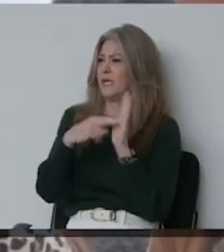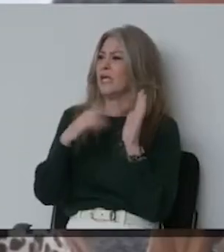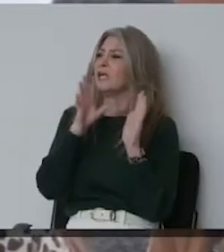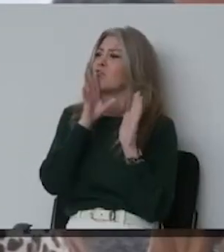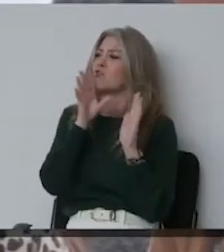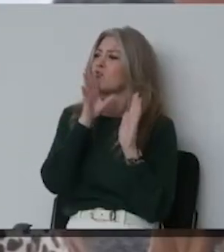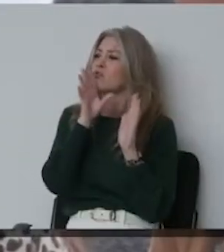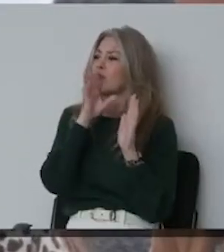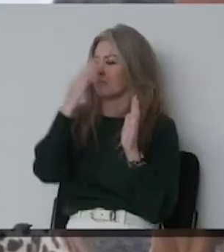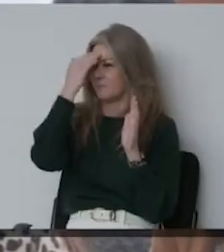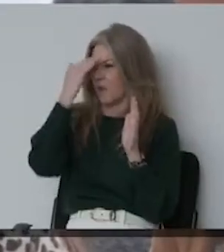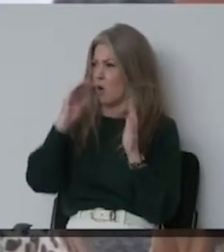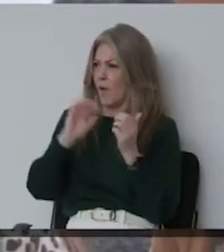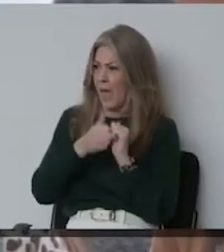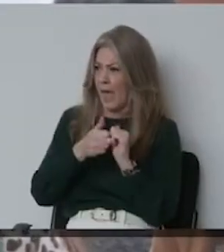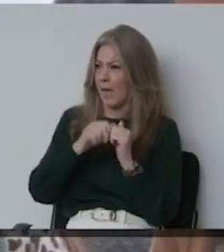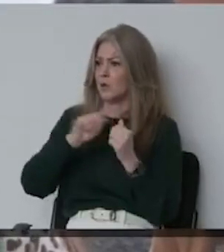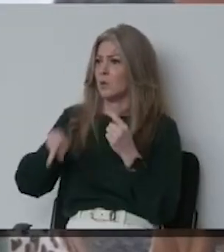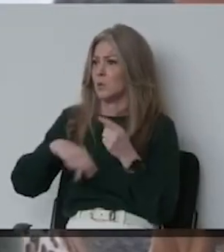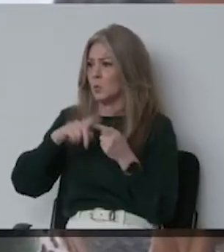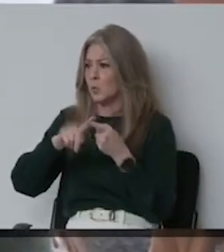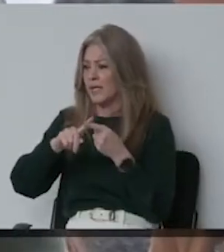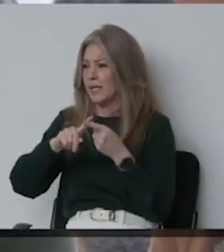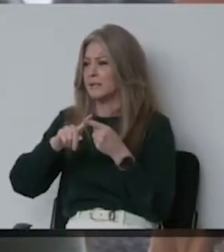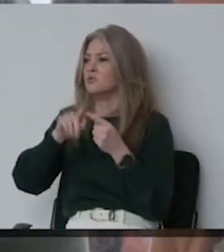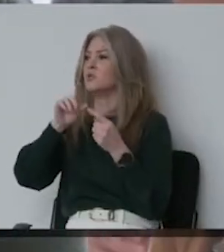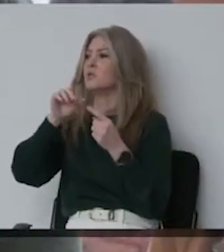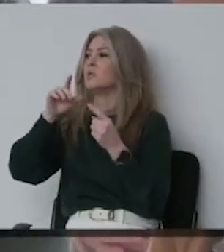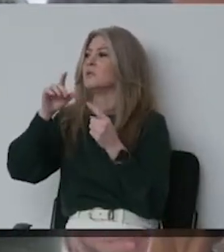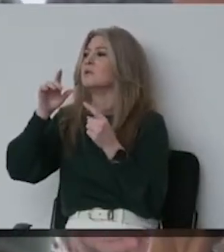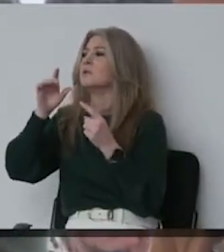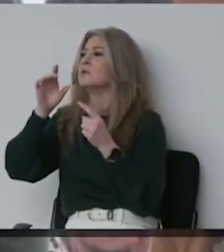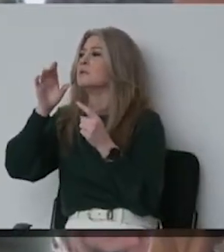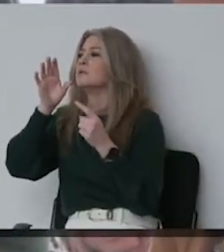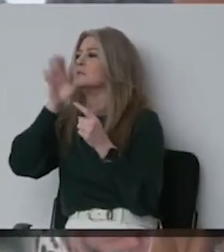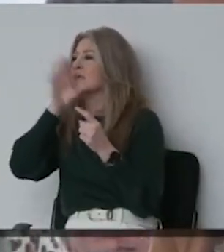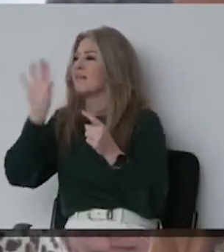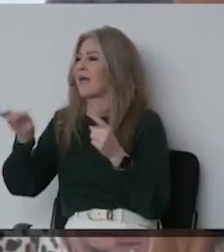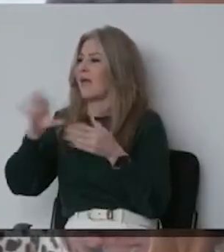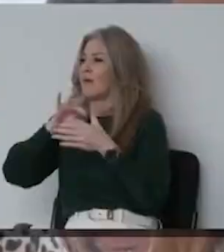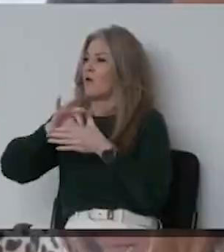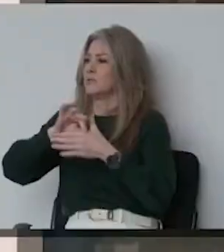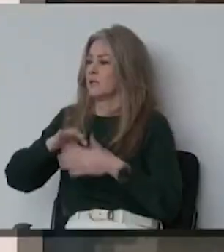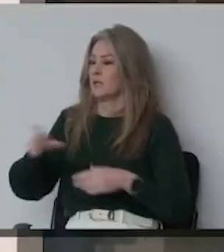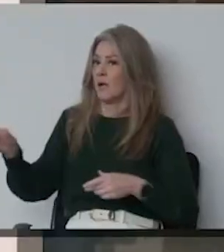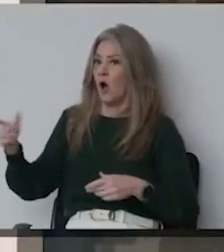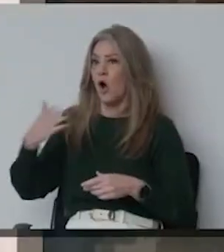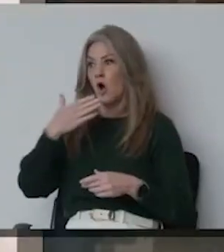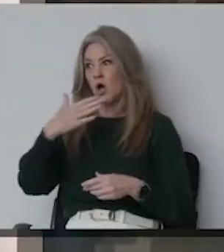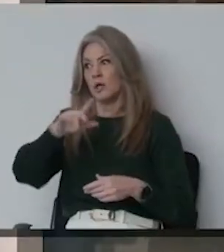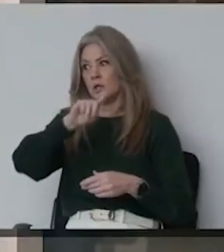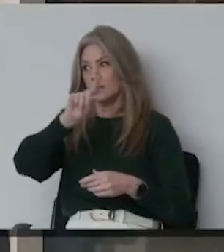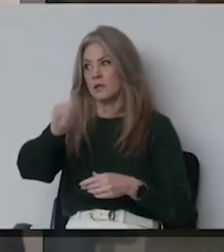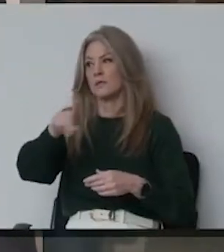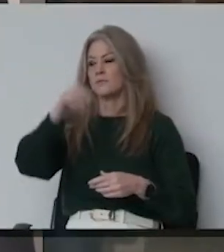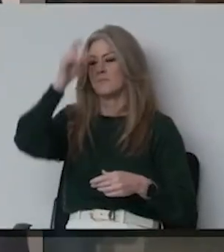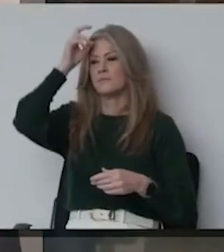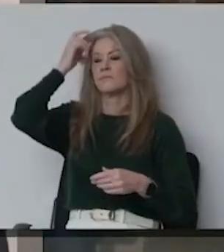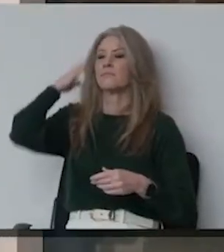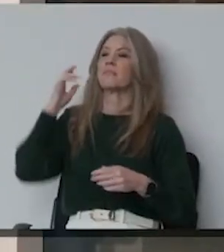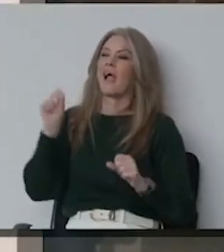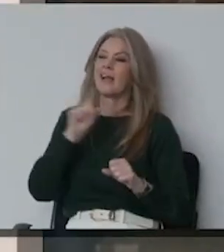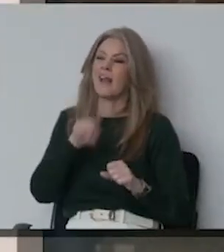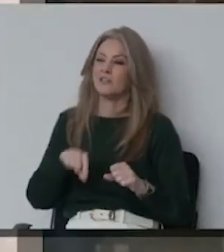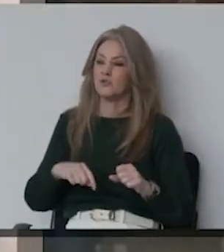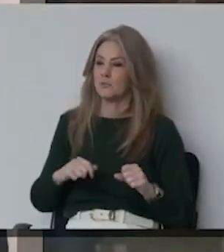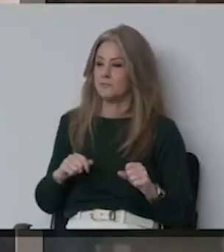know how and when to convey that content to the I love that you asked that question because I can answer that.